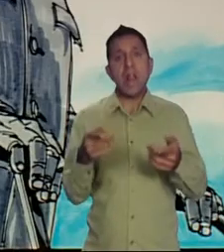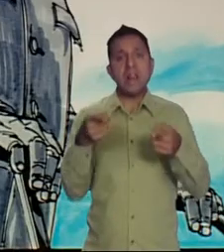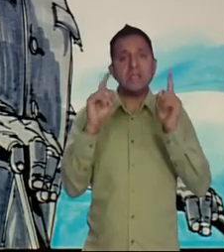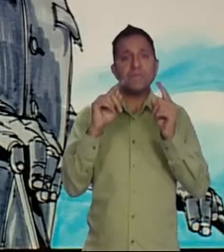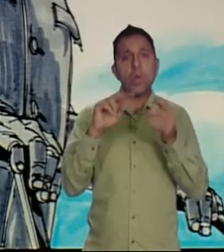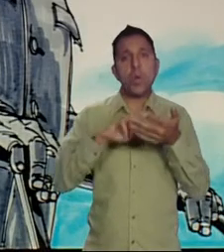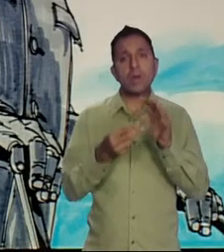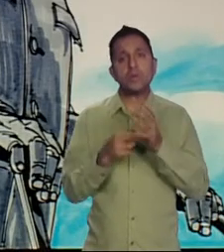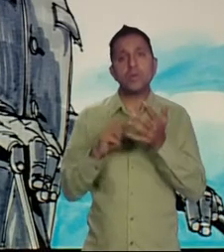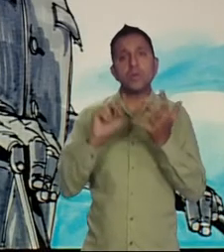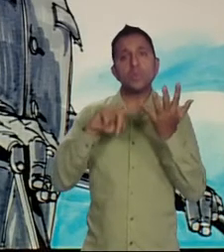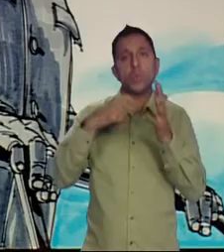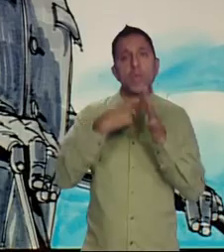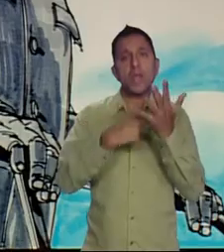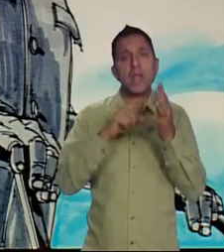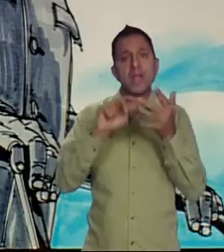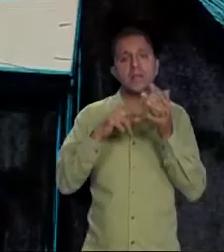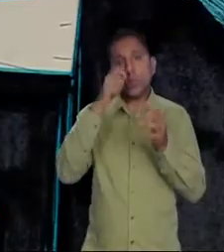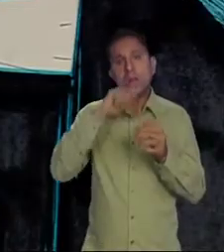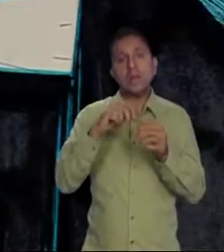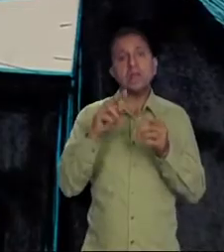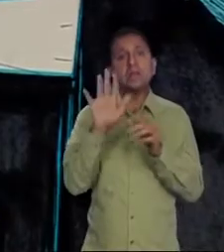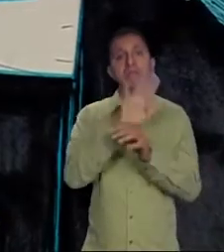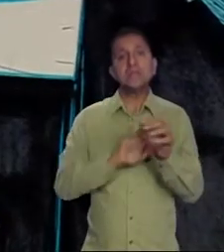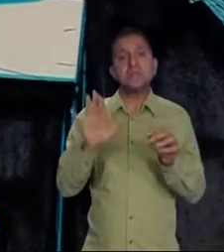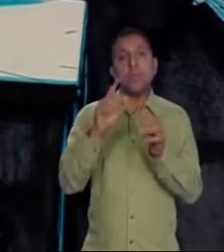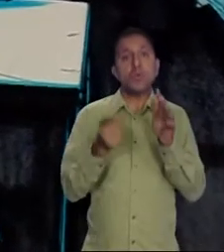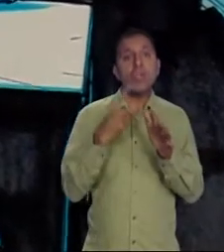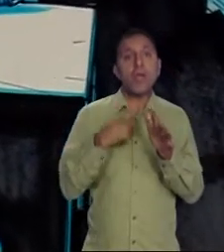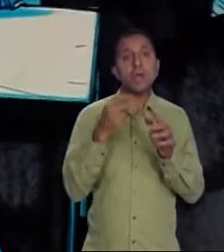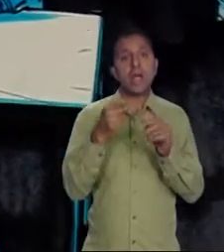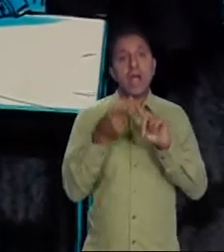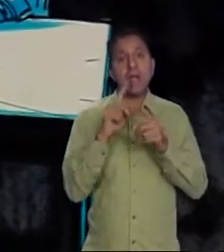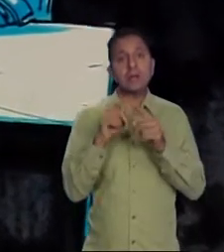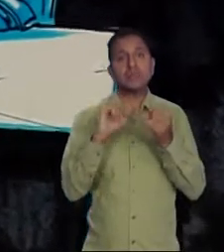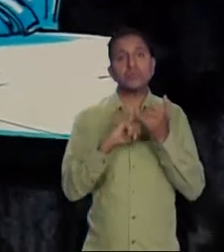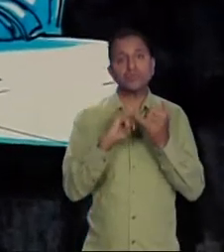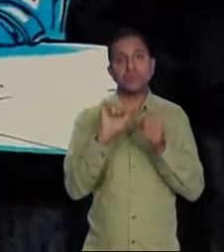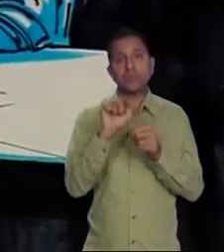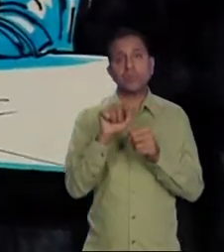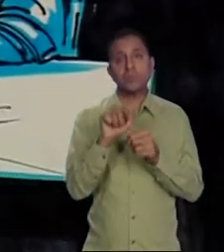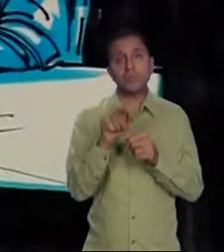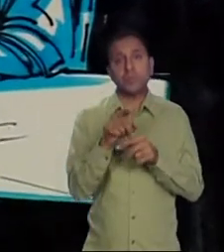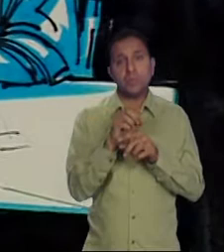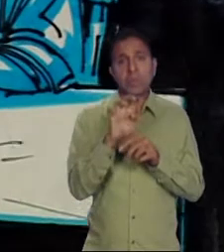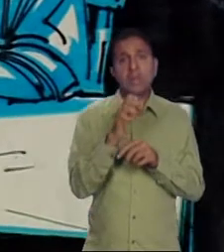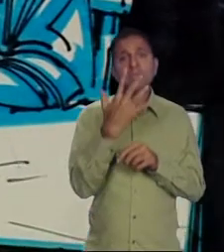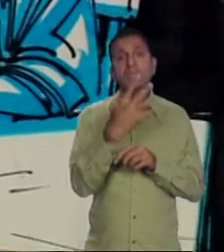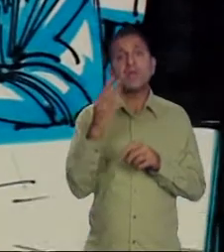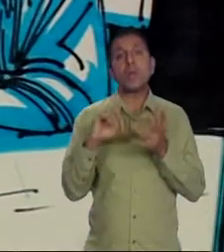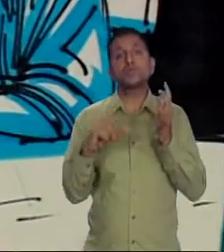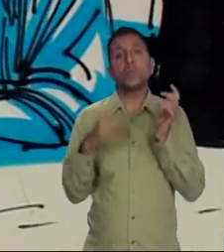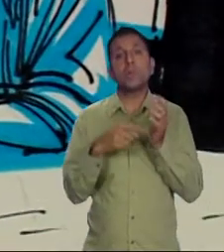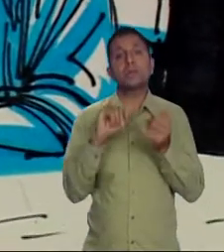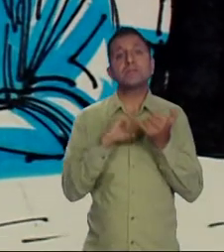activist the KGB decided they could do without. In October 1959, Stashinsky received a phone call with the details of his next